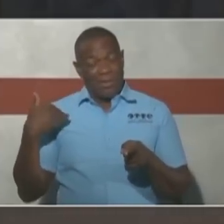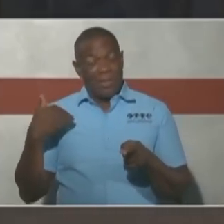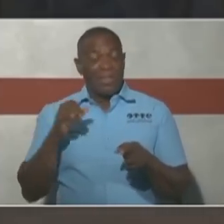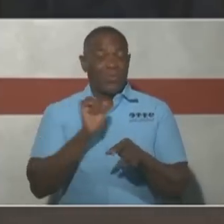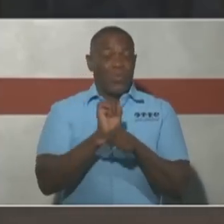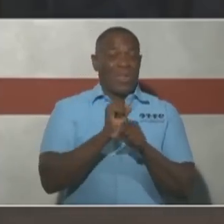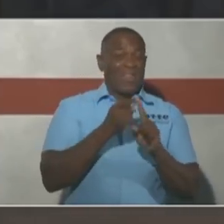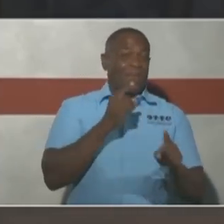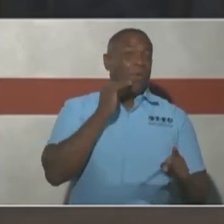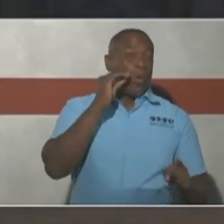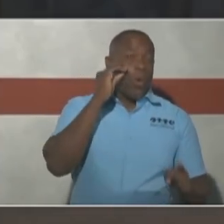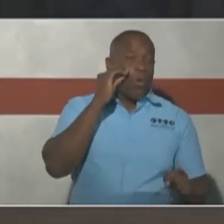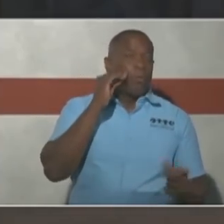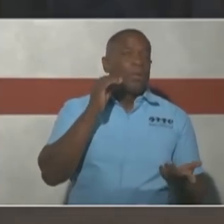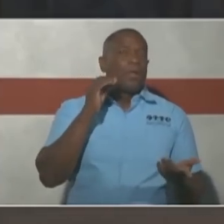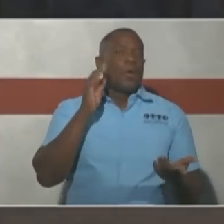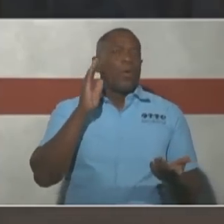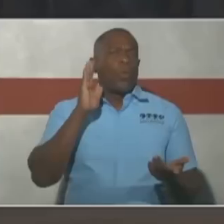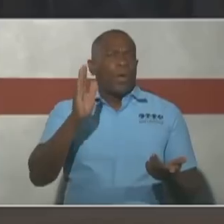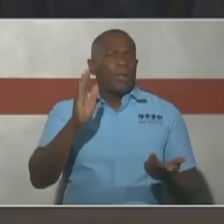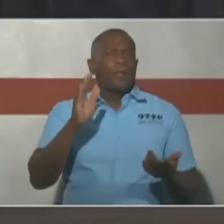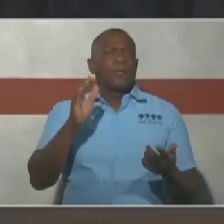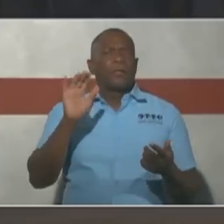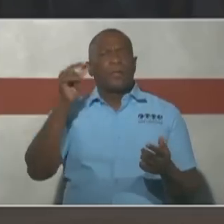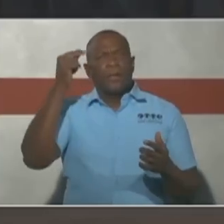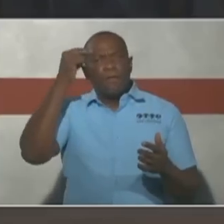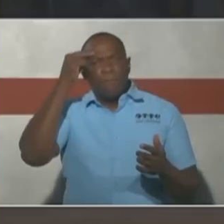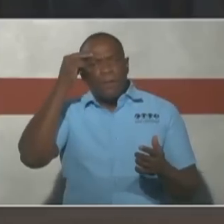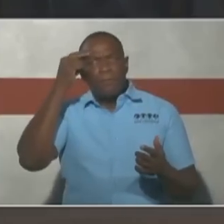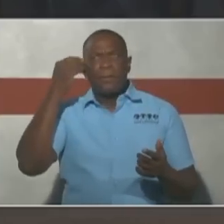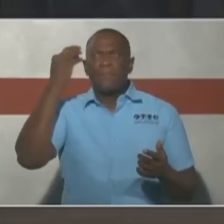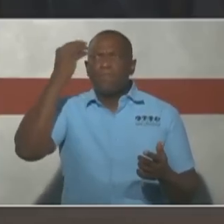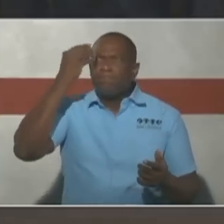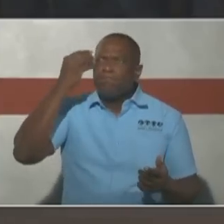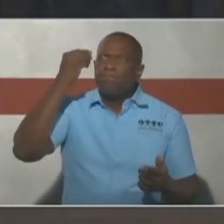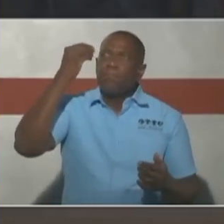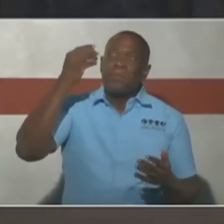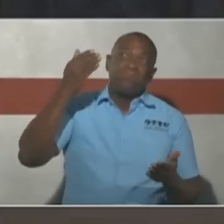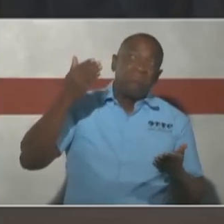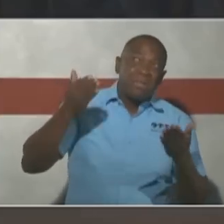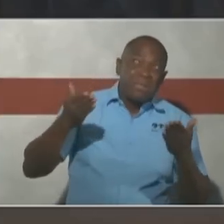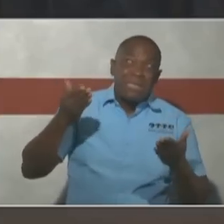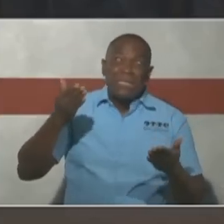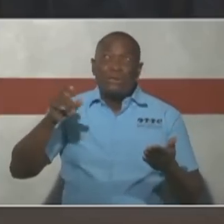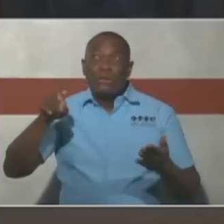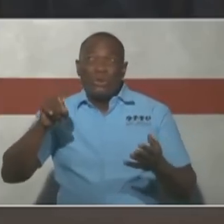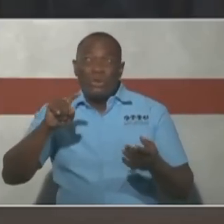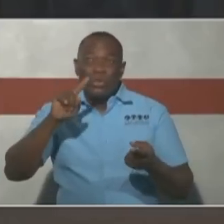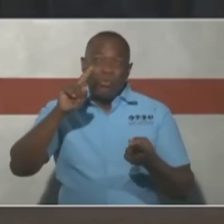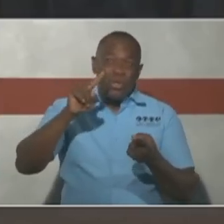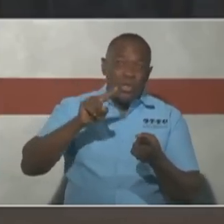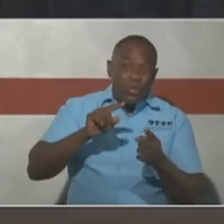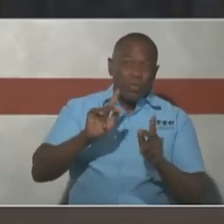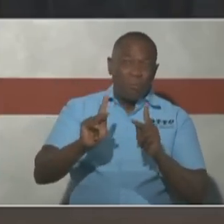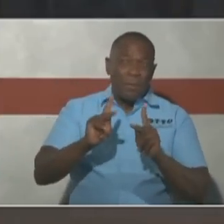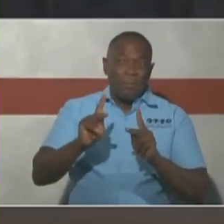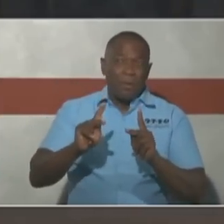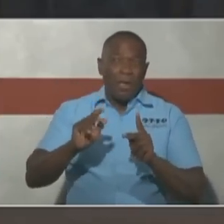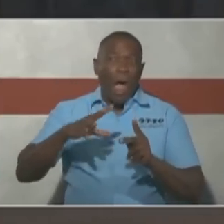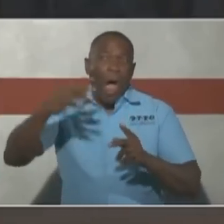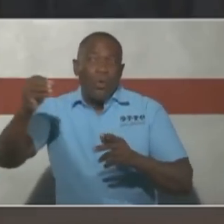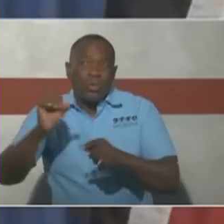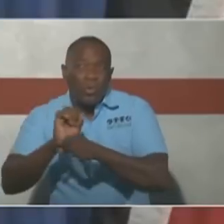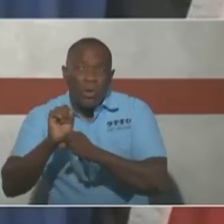Yes, Joel, and this is going to be the last question. I just wondered, in terms of, just following up on what the CMO would have just